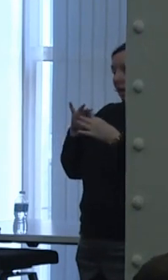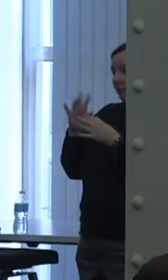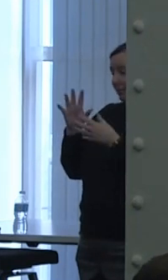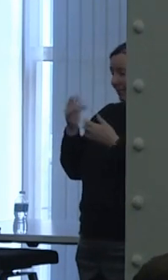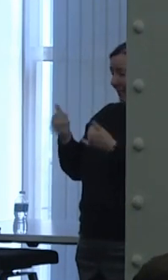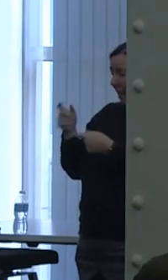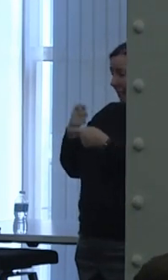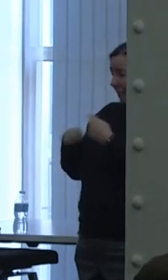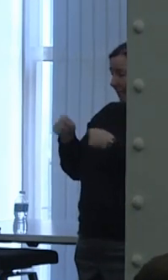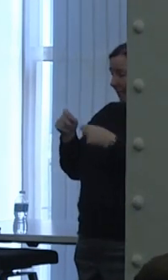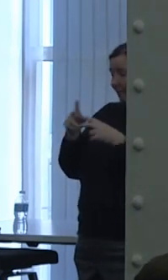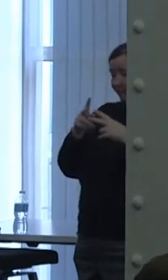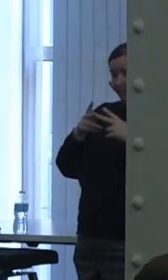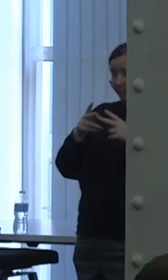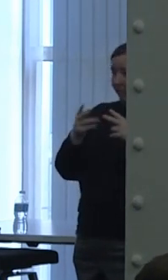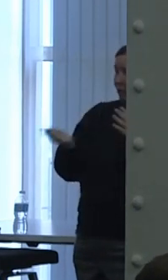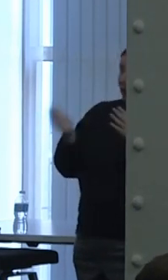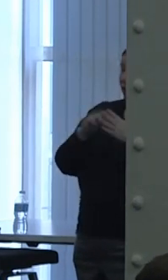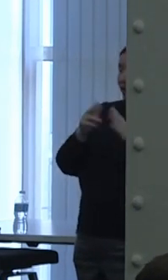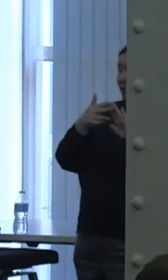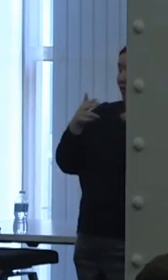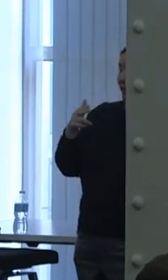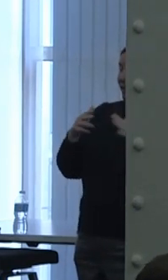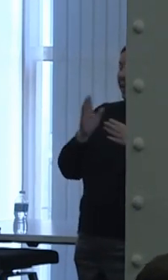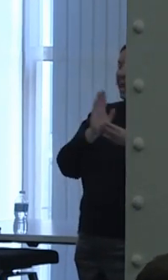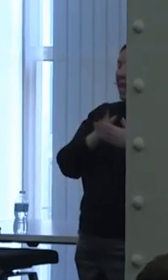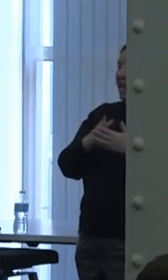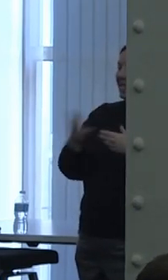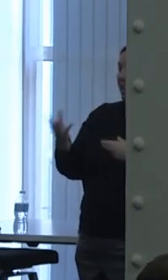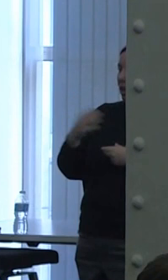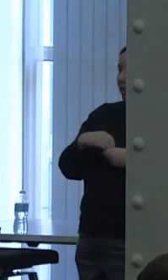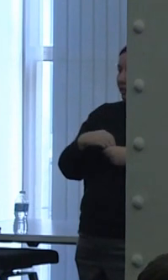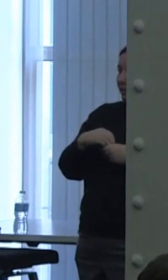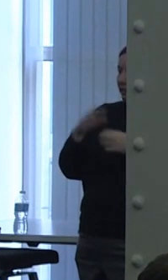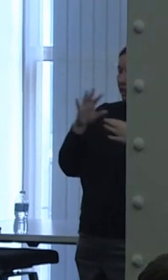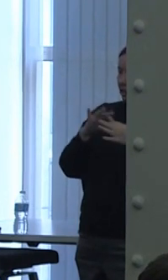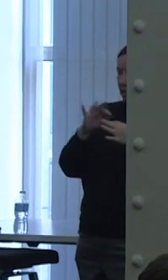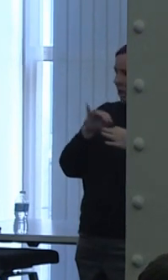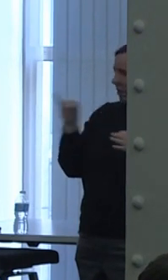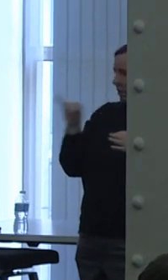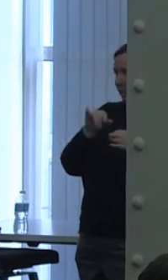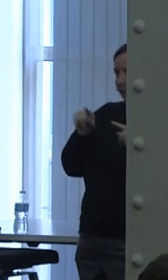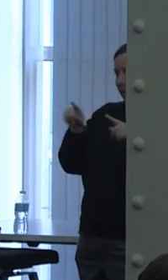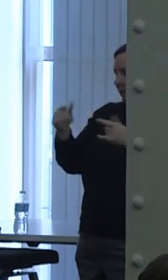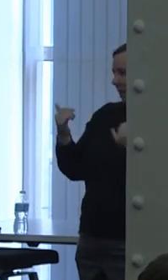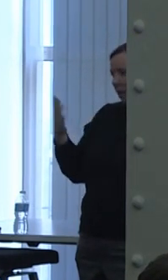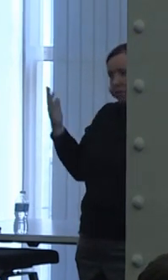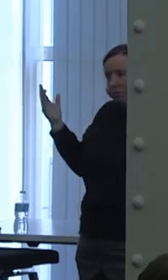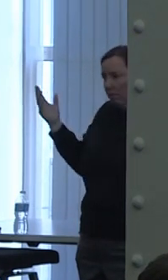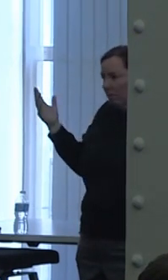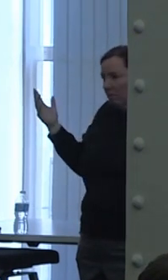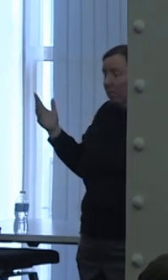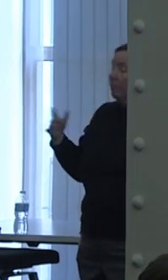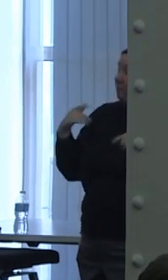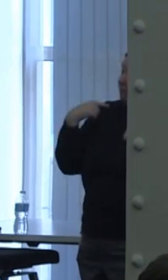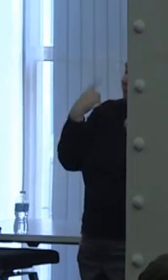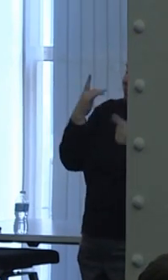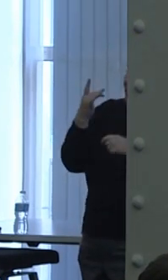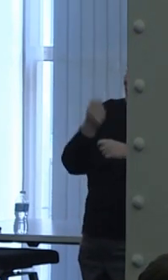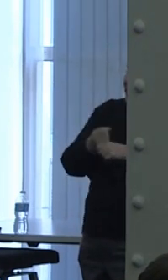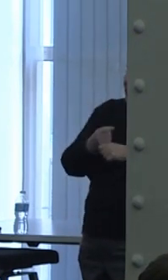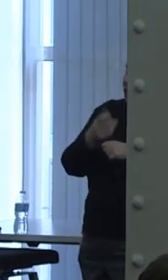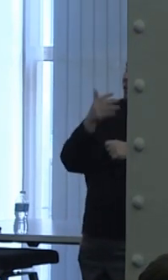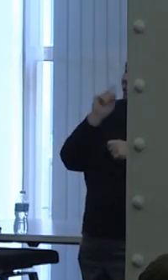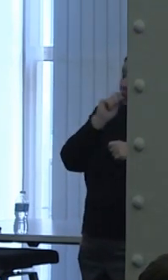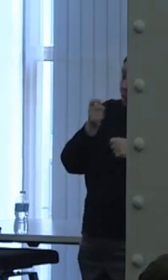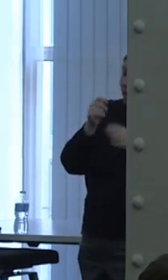pasted and rebranded as anti-autistic rhetoric. While these last 8 years have been incredible in terms